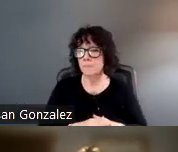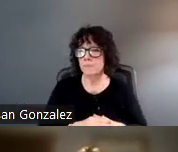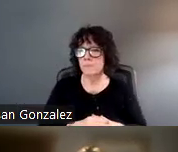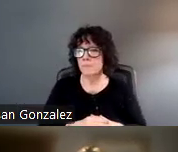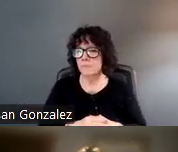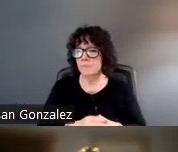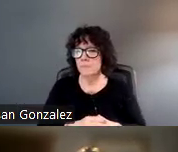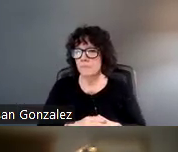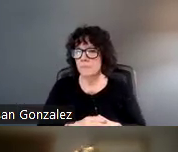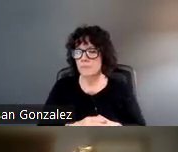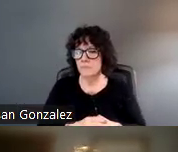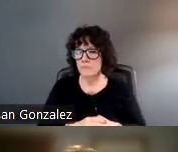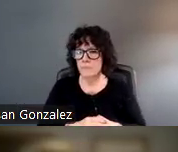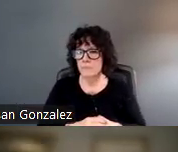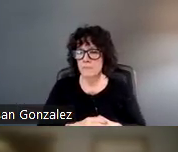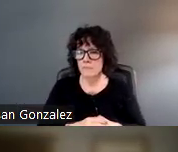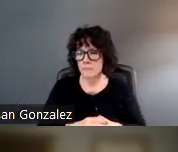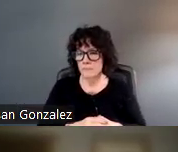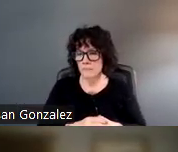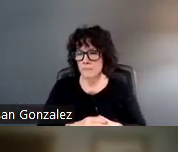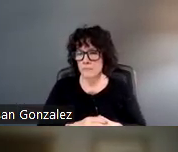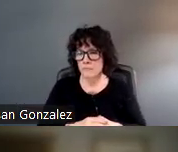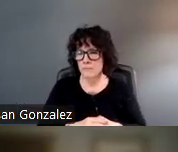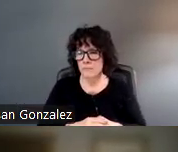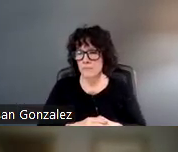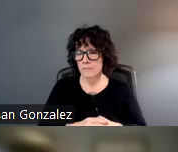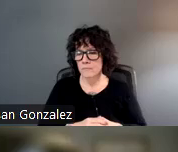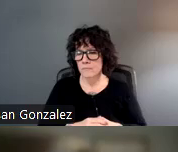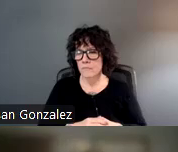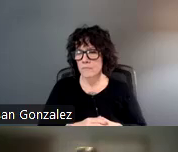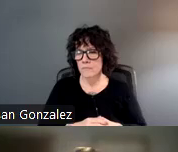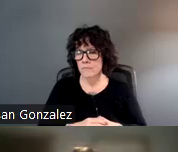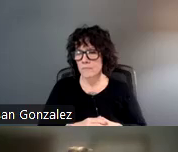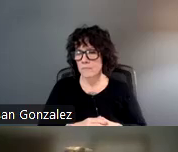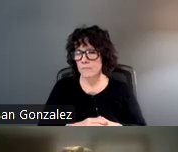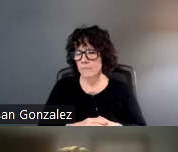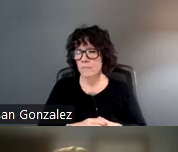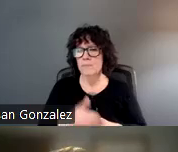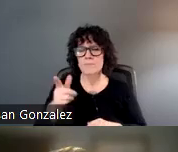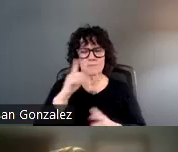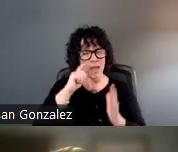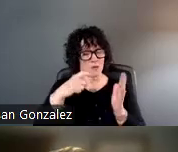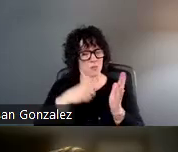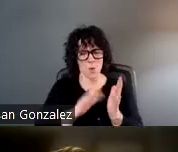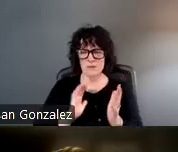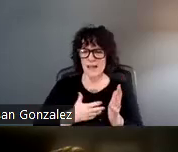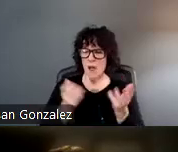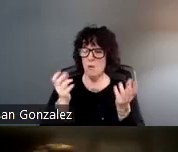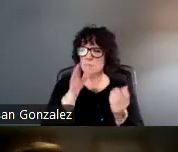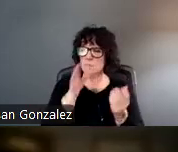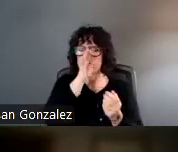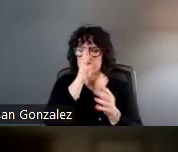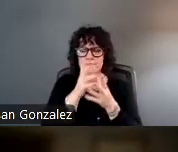the E ending instead of the traditional A or O ending. For example, when we